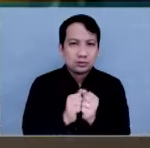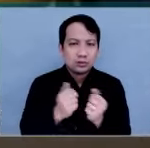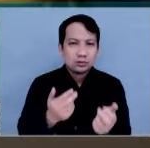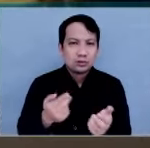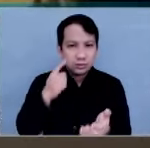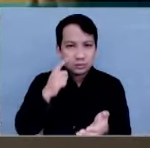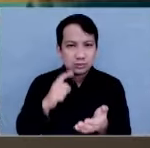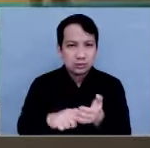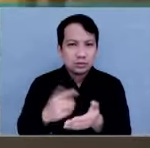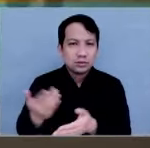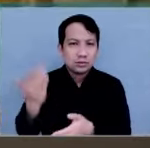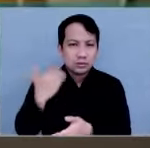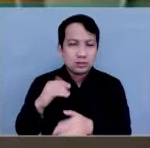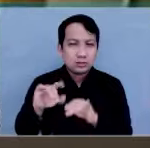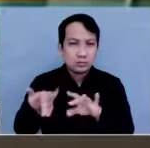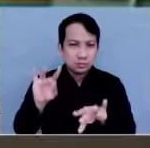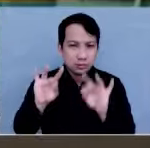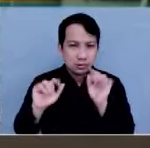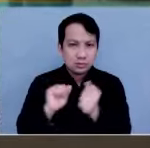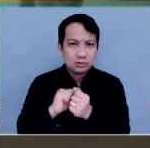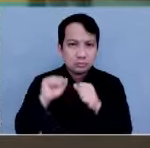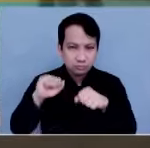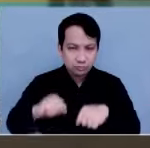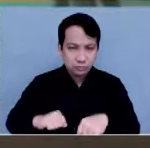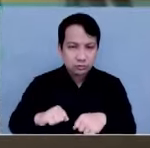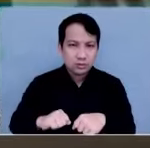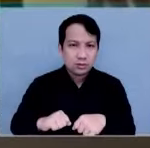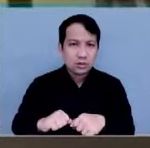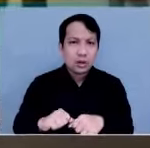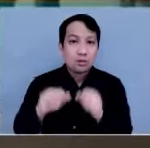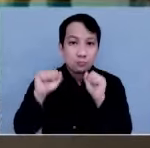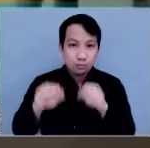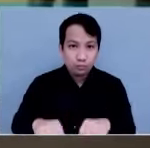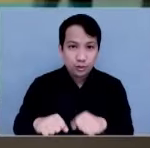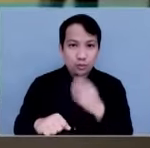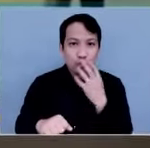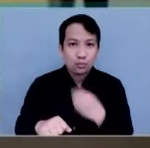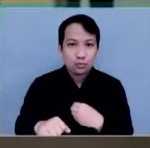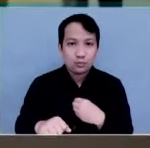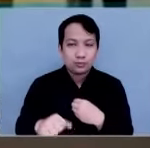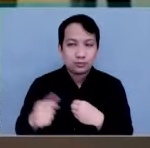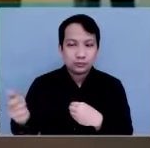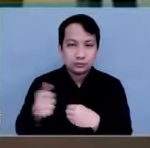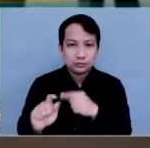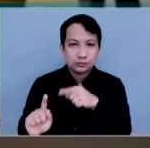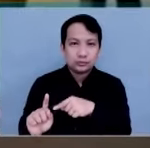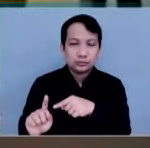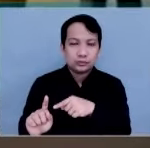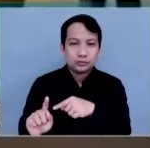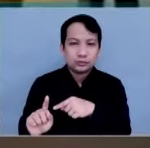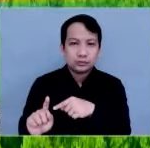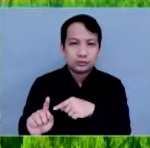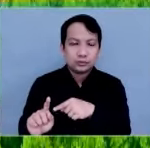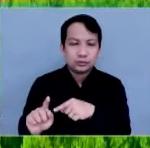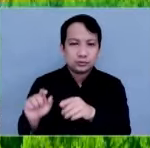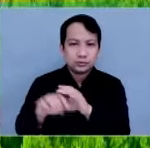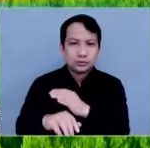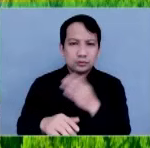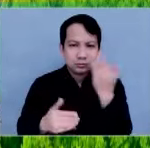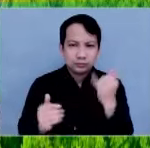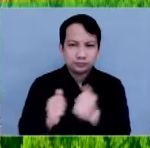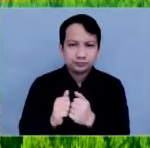that that is an option really that is available to an accused. Attorney, pwede po